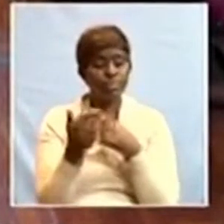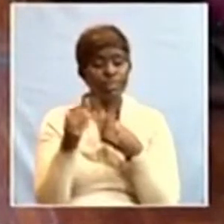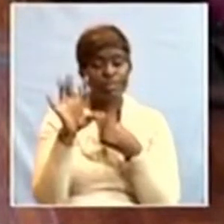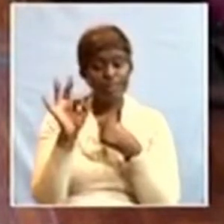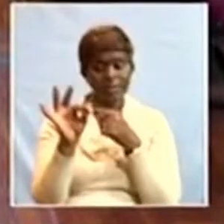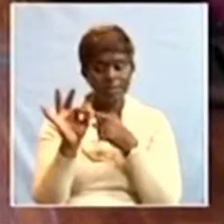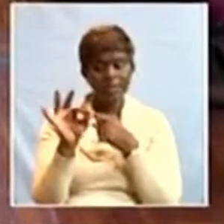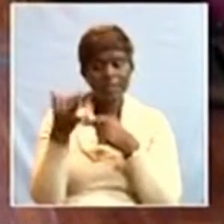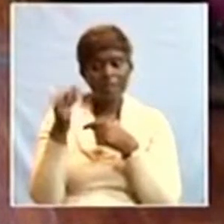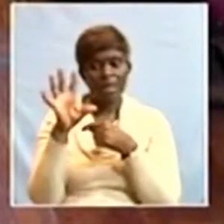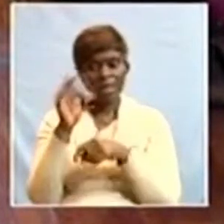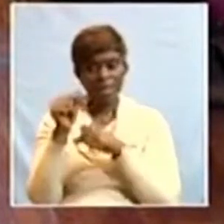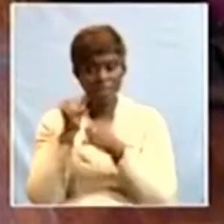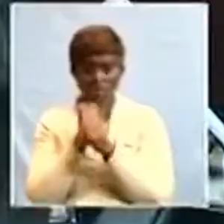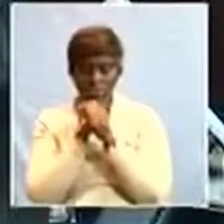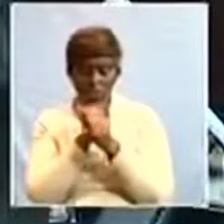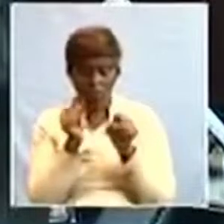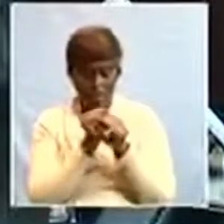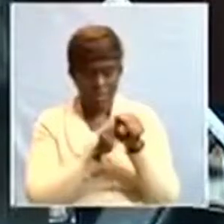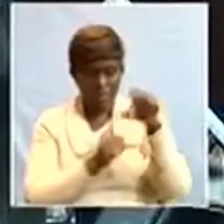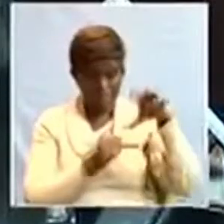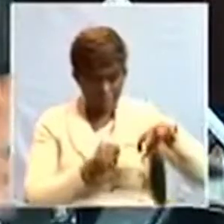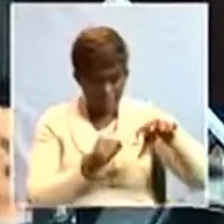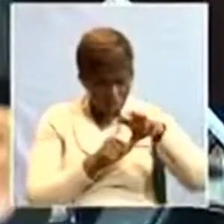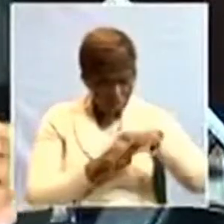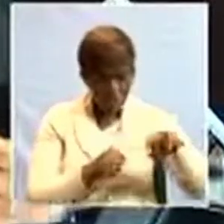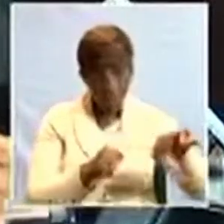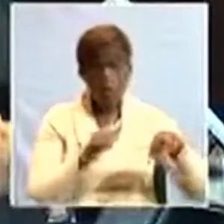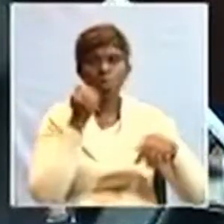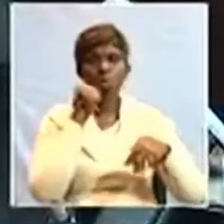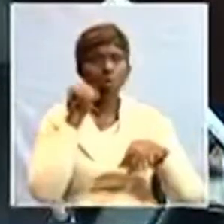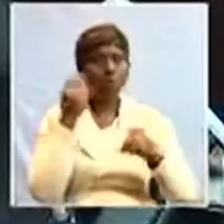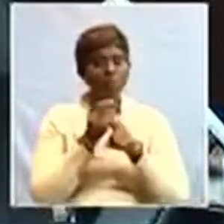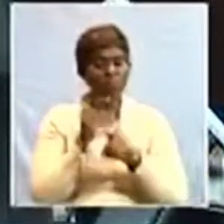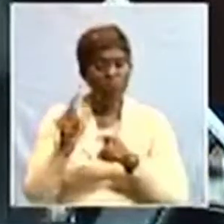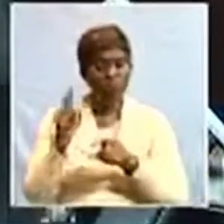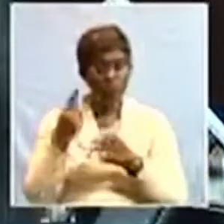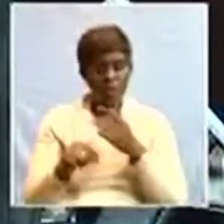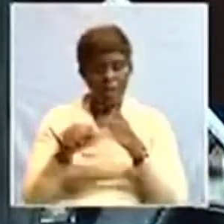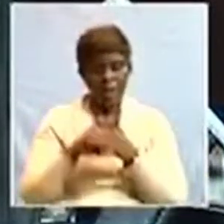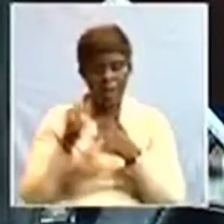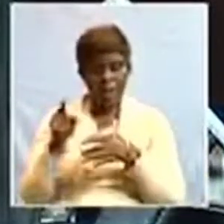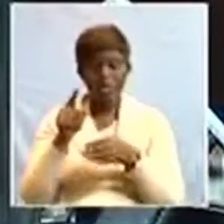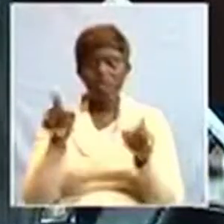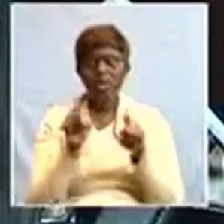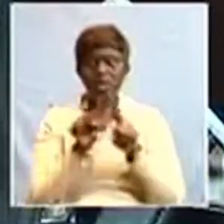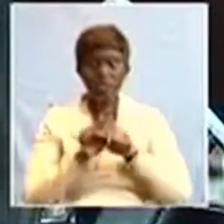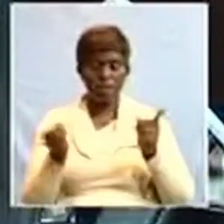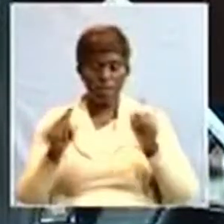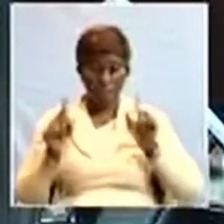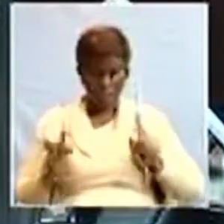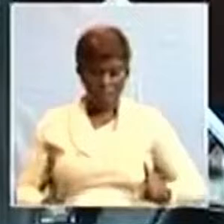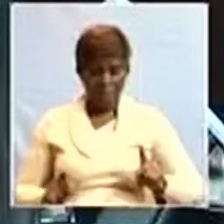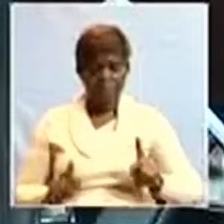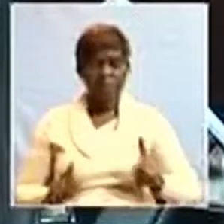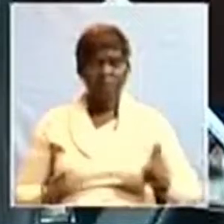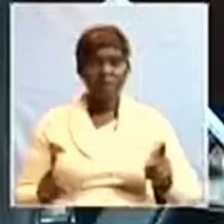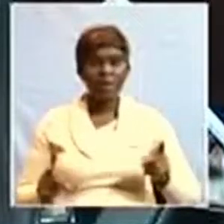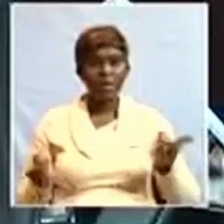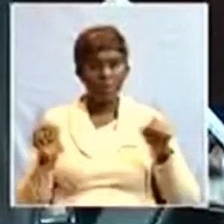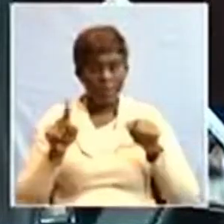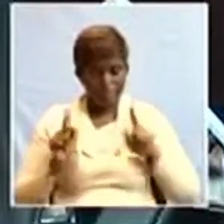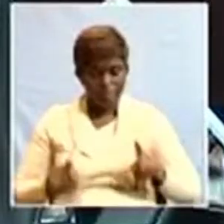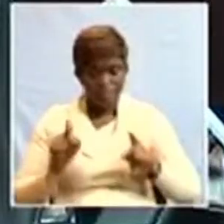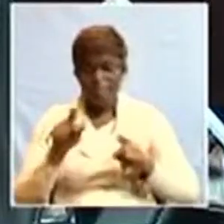19 years old and child-headed households. So from the system, how does it knock out when a person is no